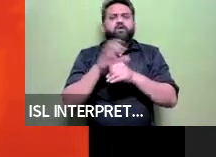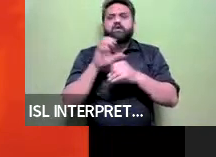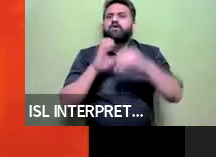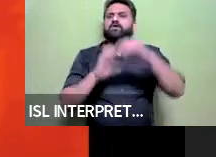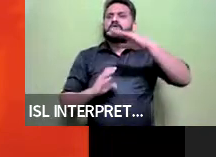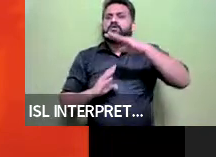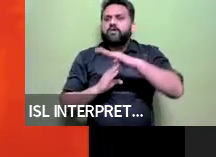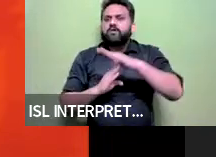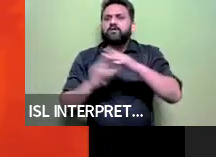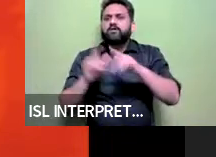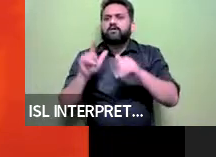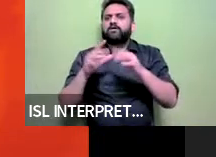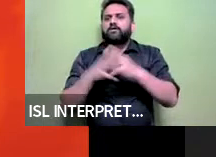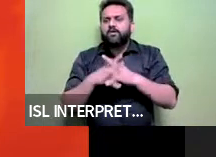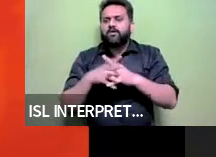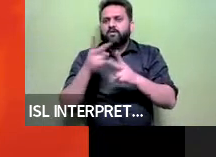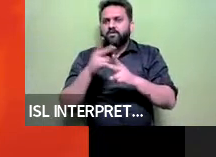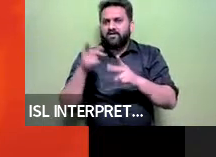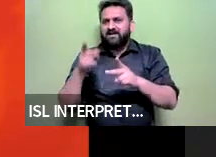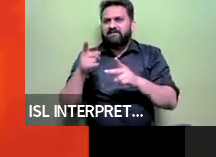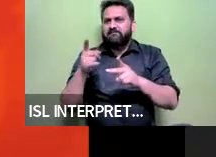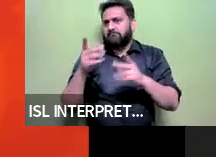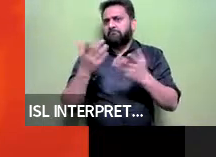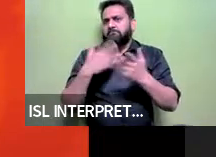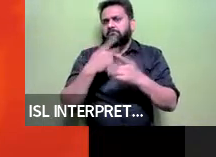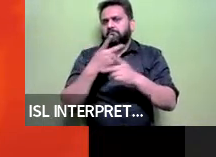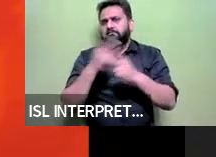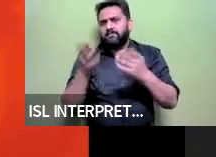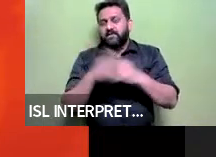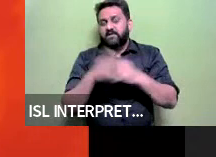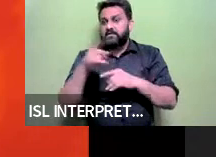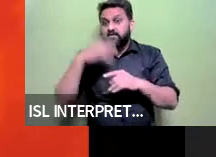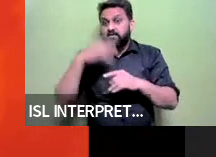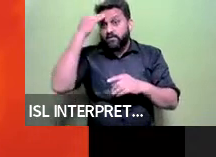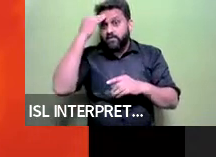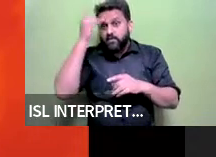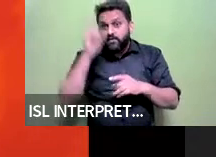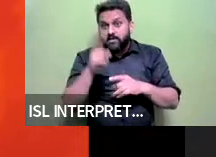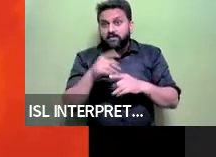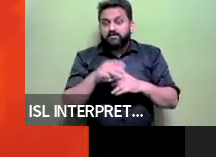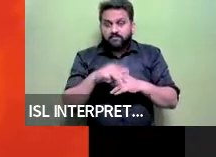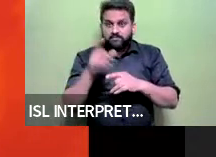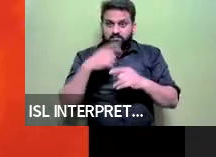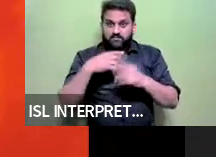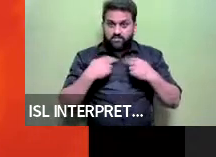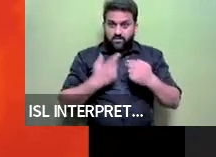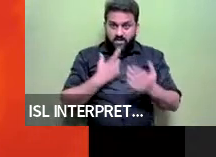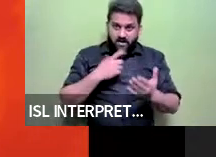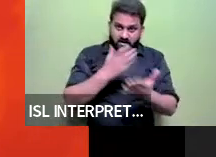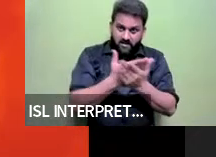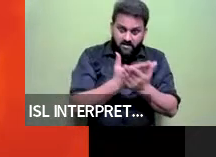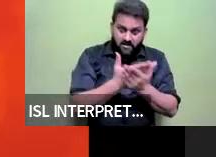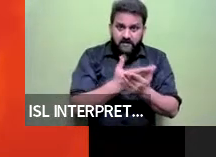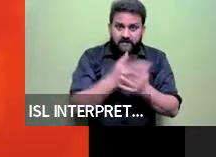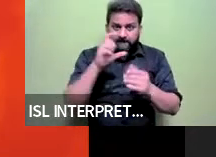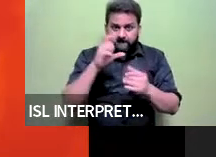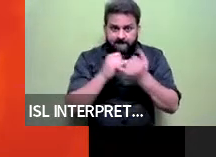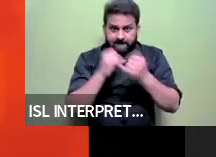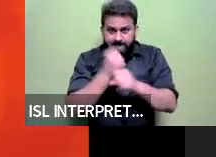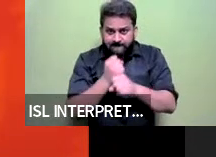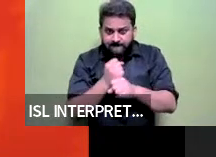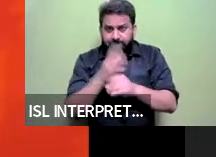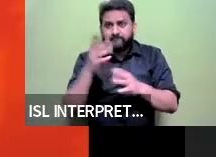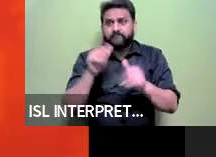not related to CISG, it will not be relevant. So you should know that whether the case used CISG, if it's